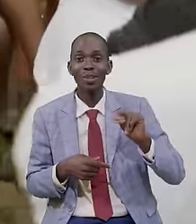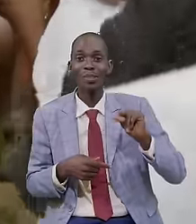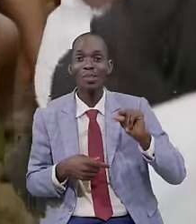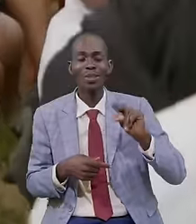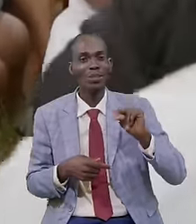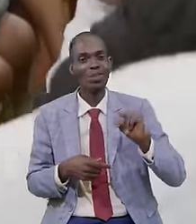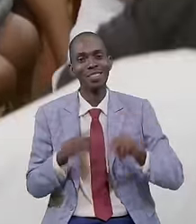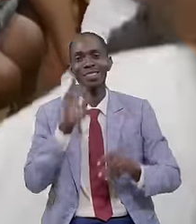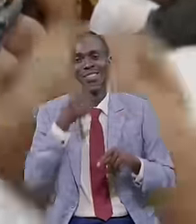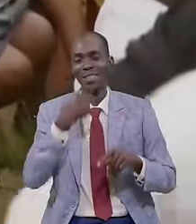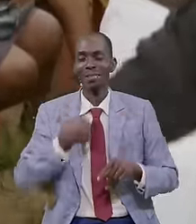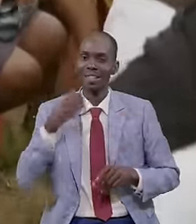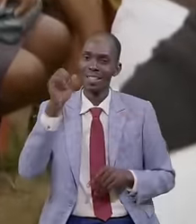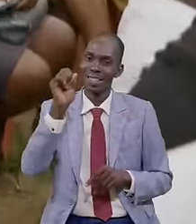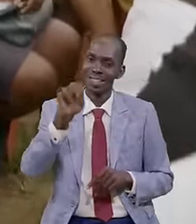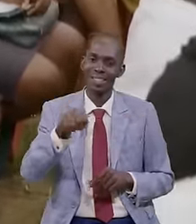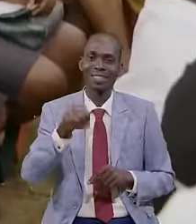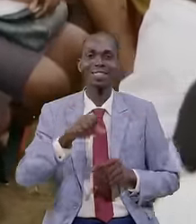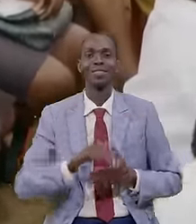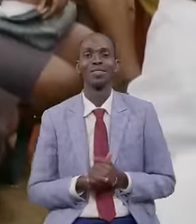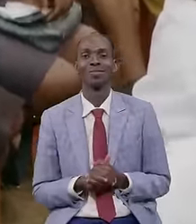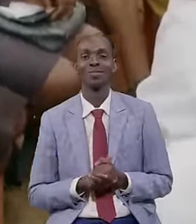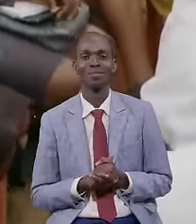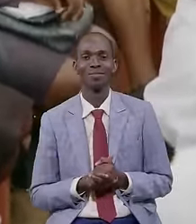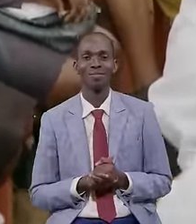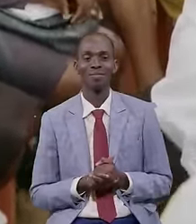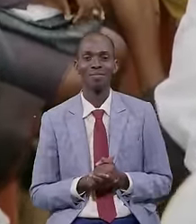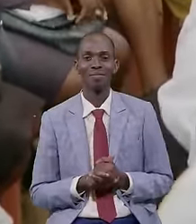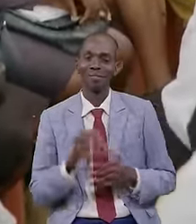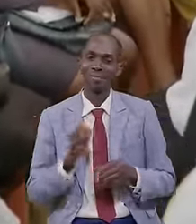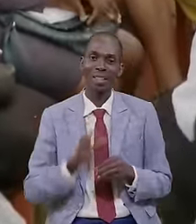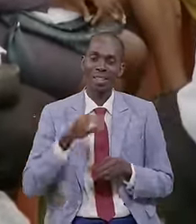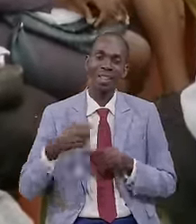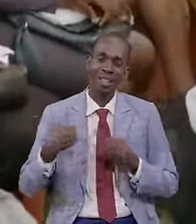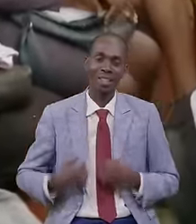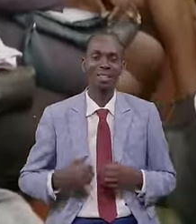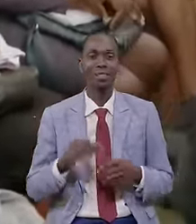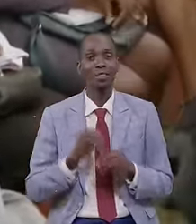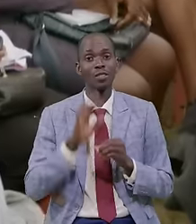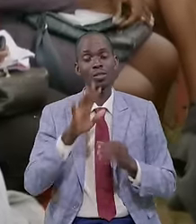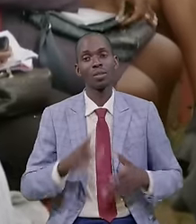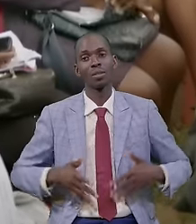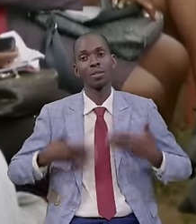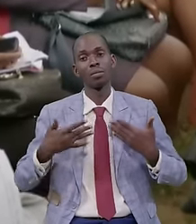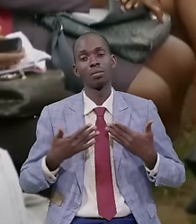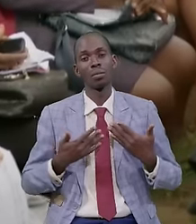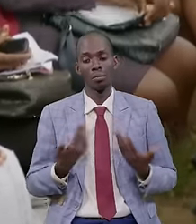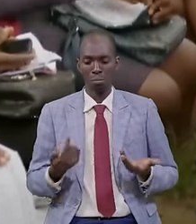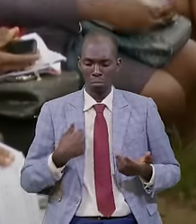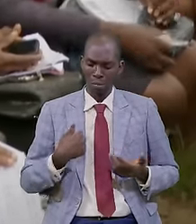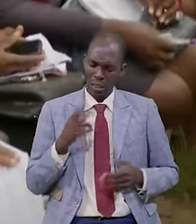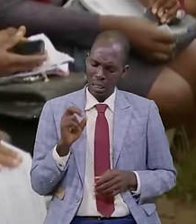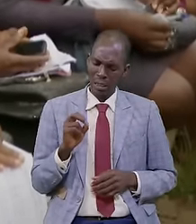She said, yes, in your life, at 30,